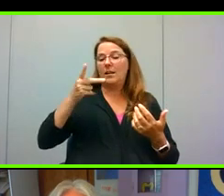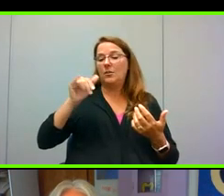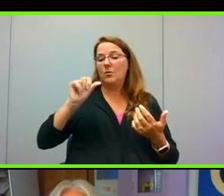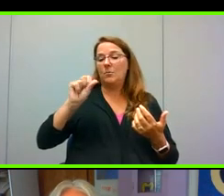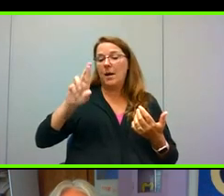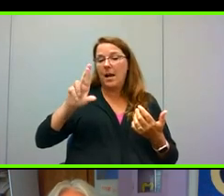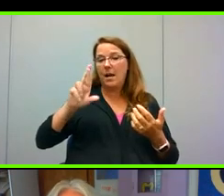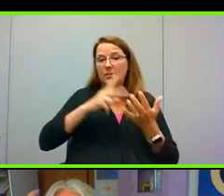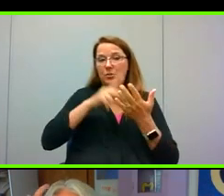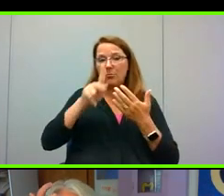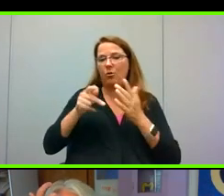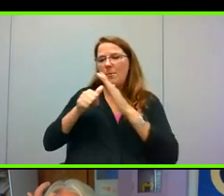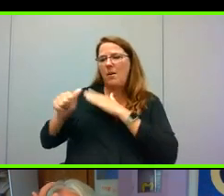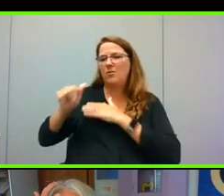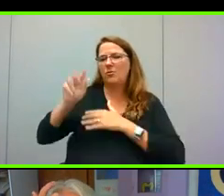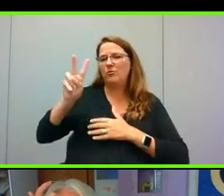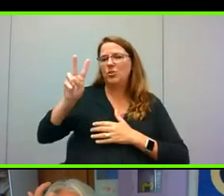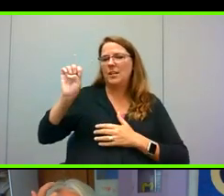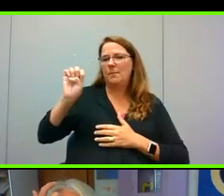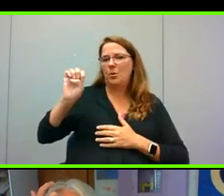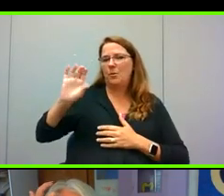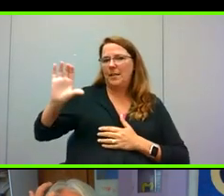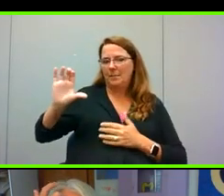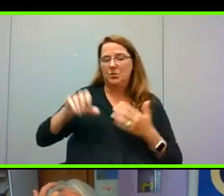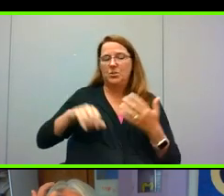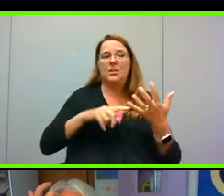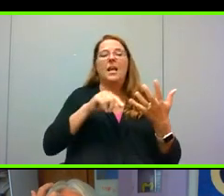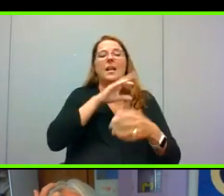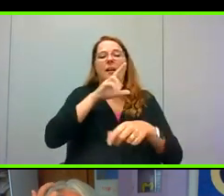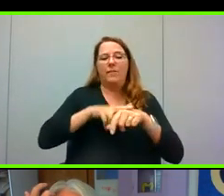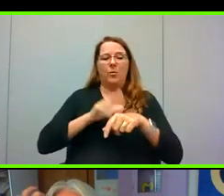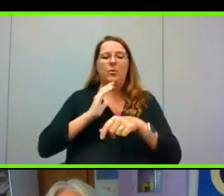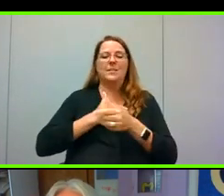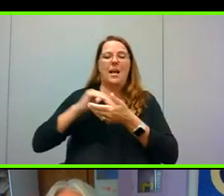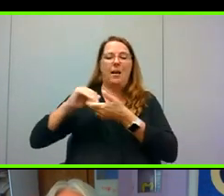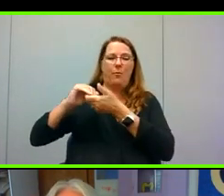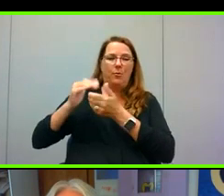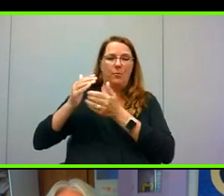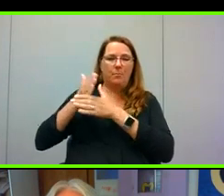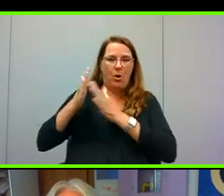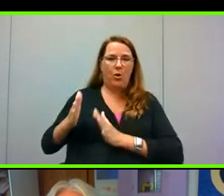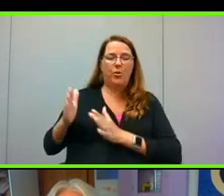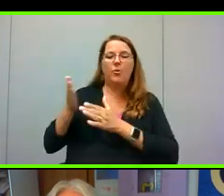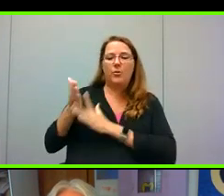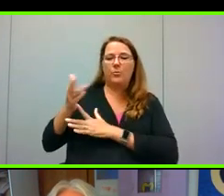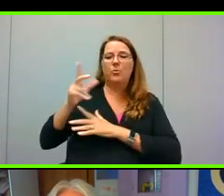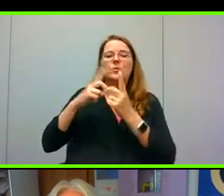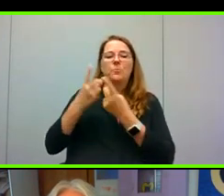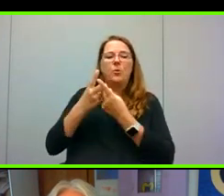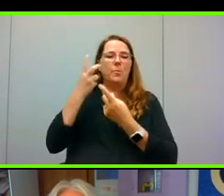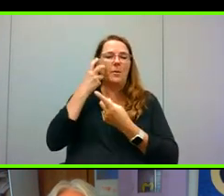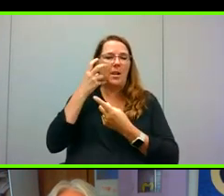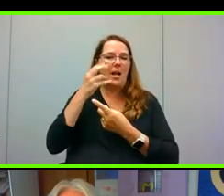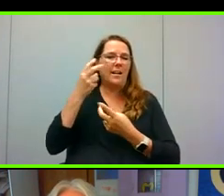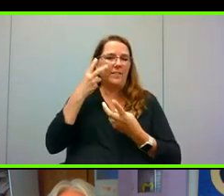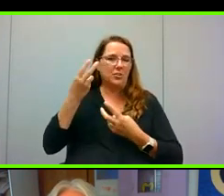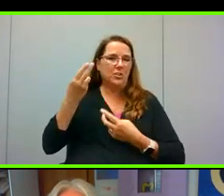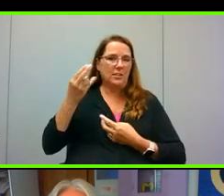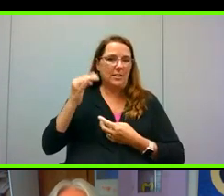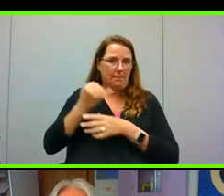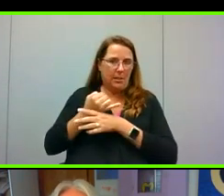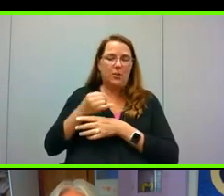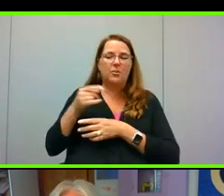through the Virginia Employment Commission, and of course, our partner through the Department for Blind and Vision Impaired, they're a